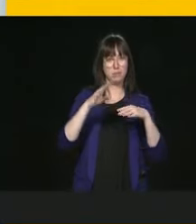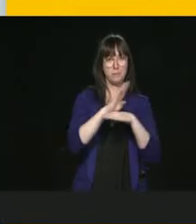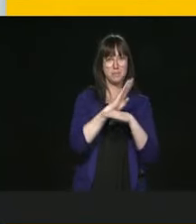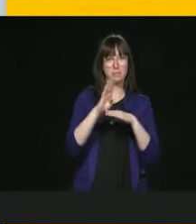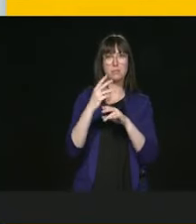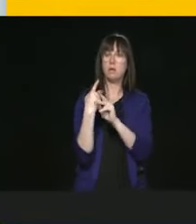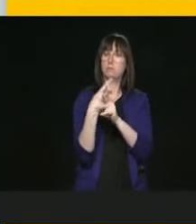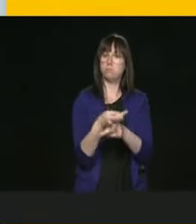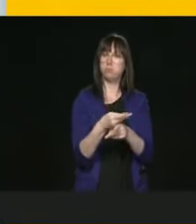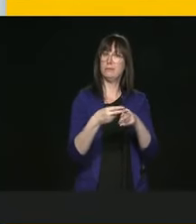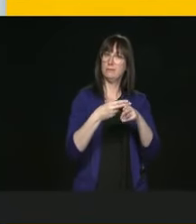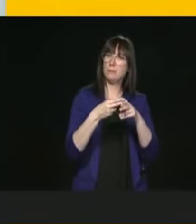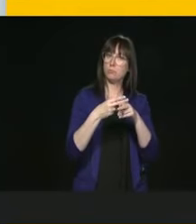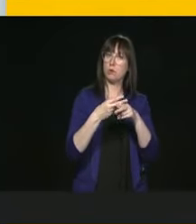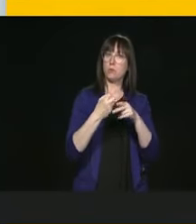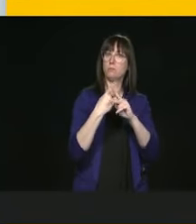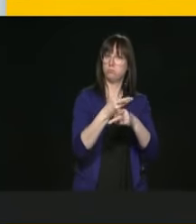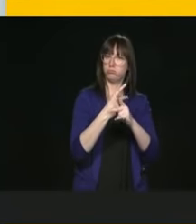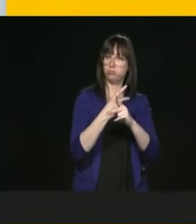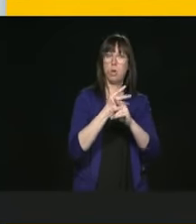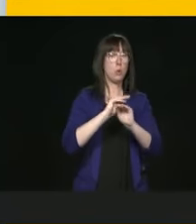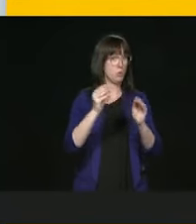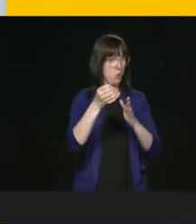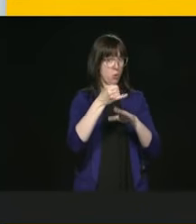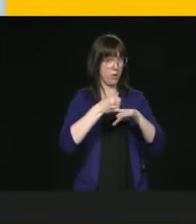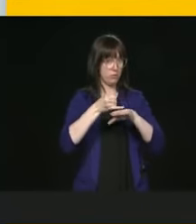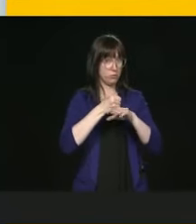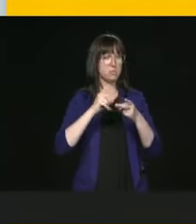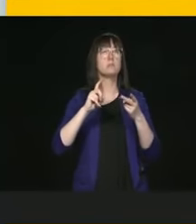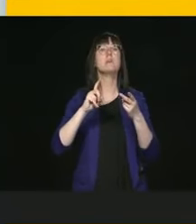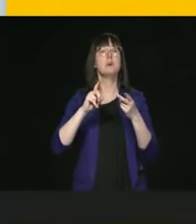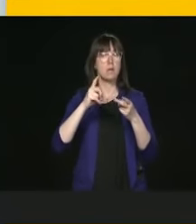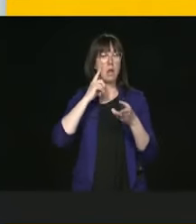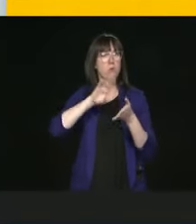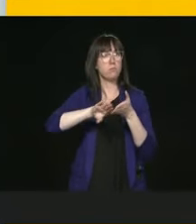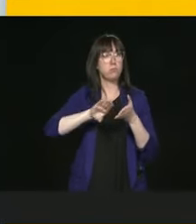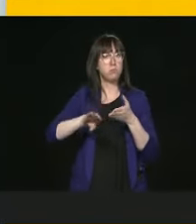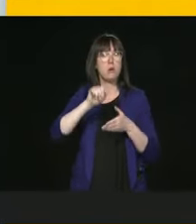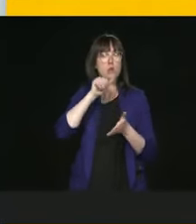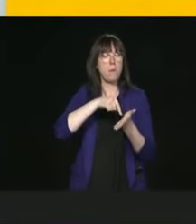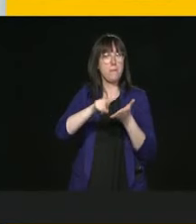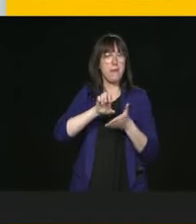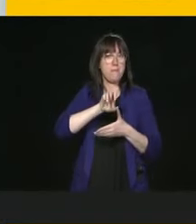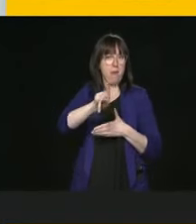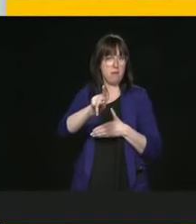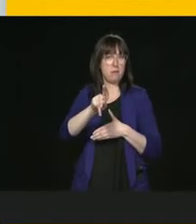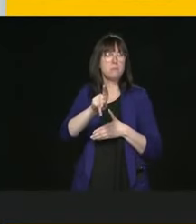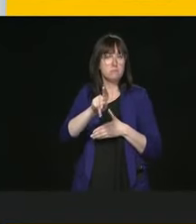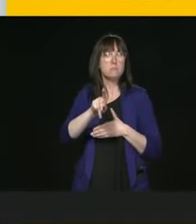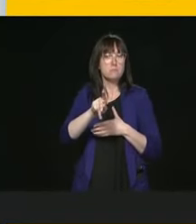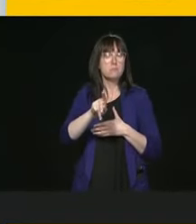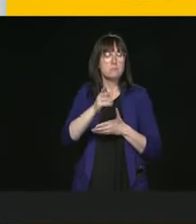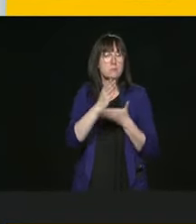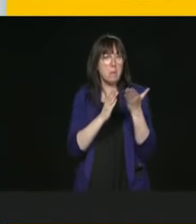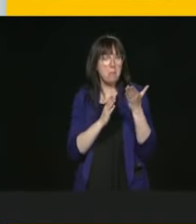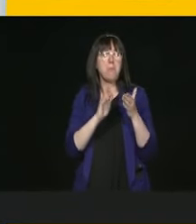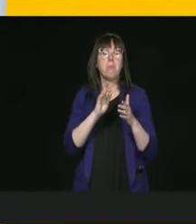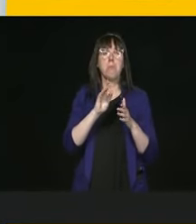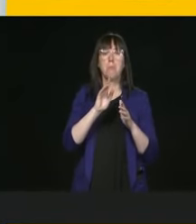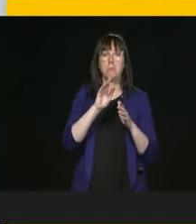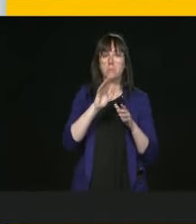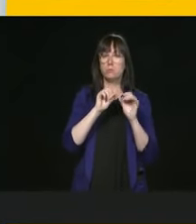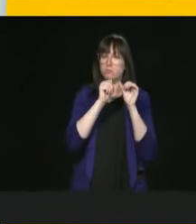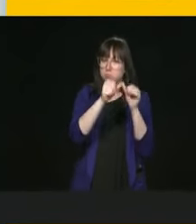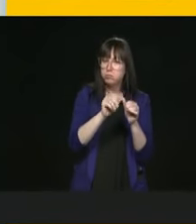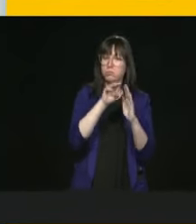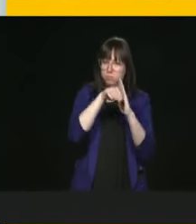short-term interest-free loans and non-repayable contributions so they are better positioned to make it through and